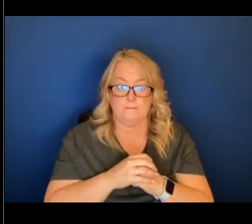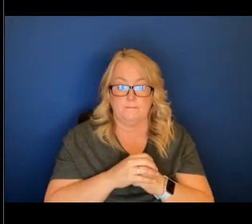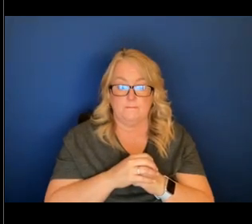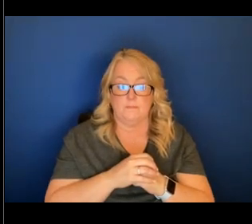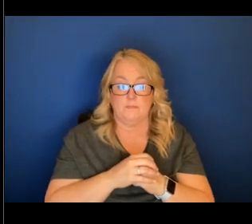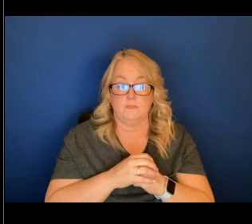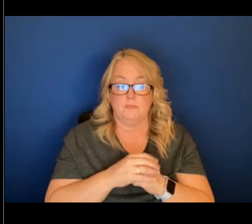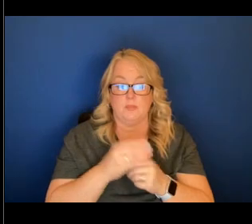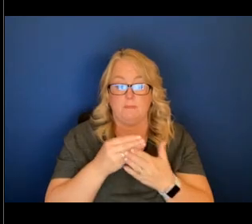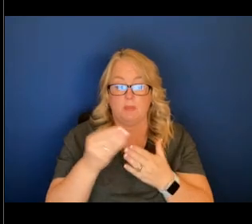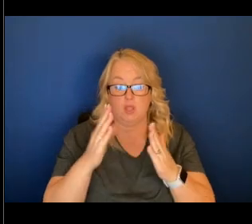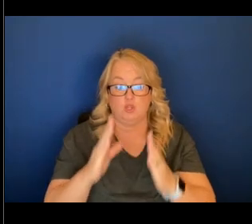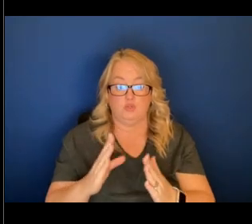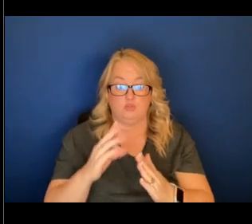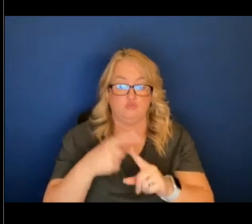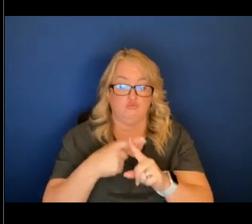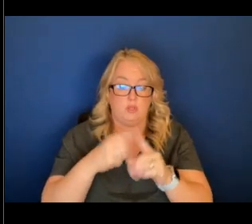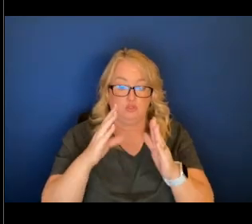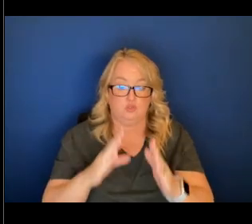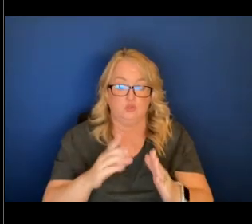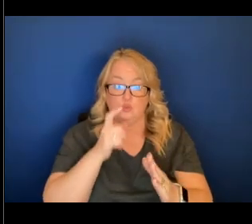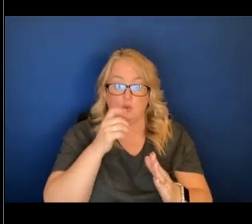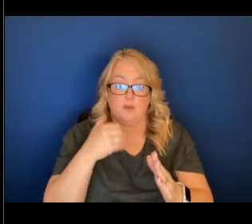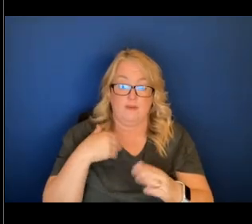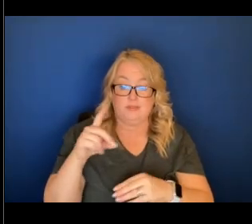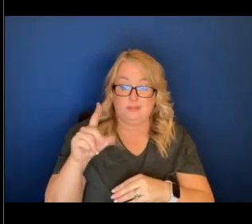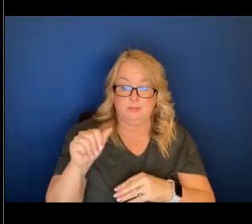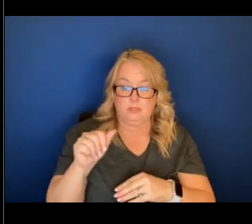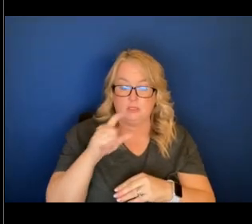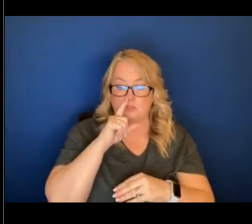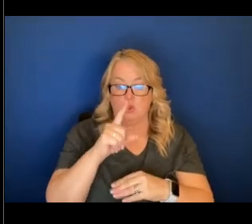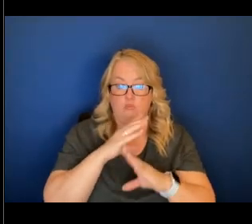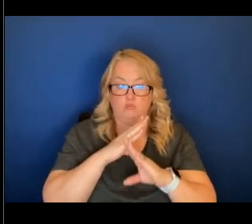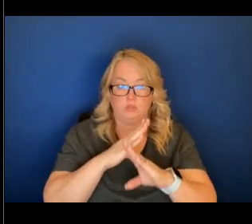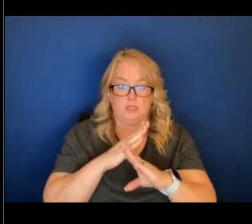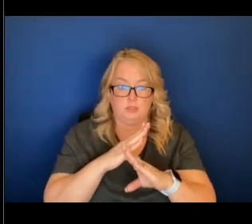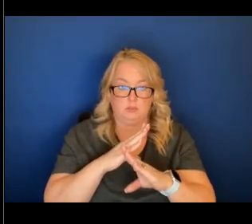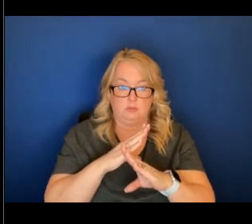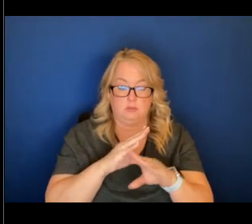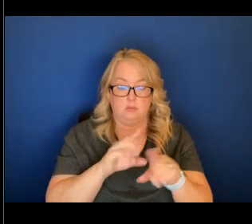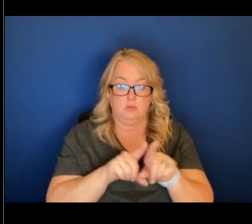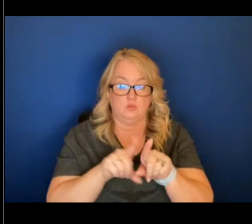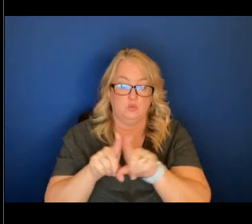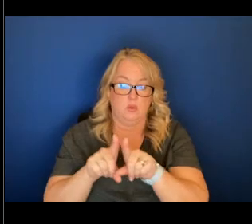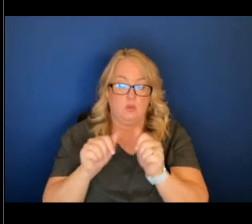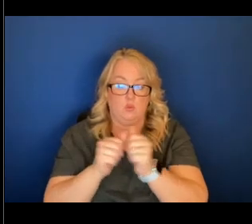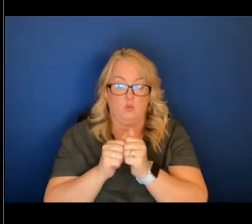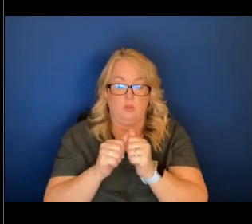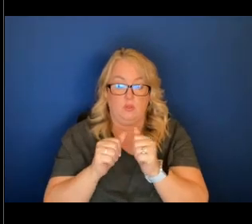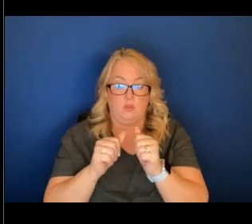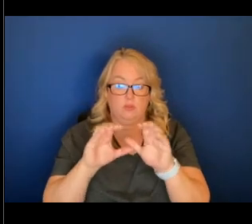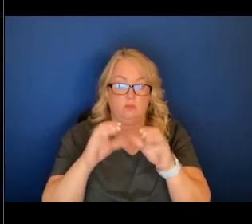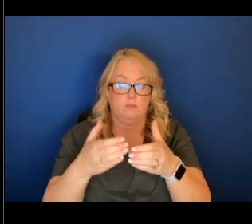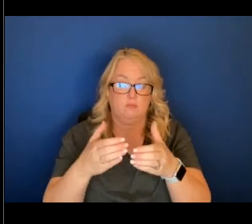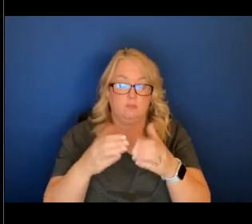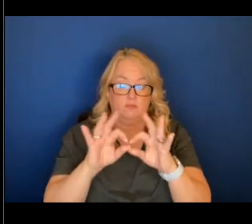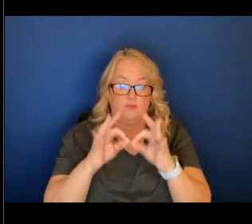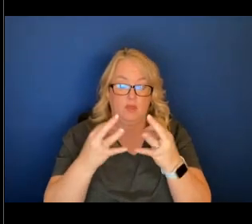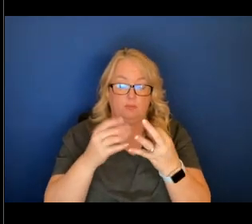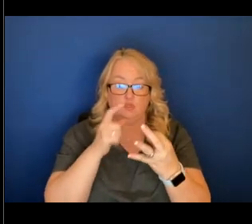Buyers and renters who have disabilities are protected, as well as households that include